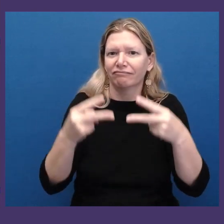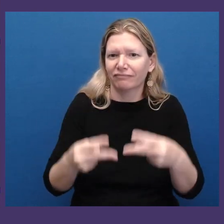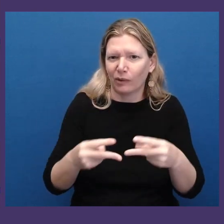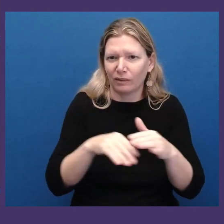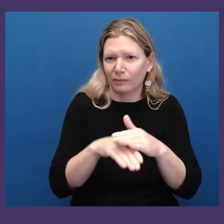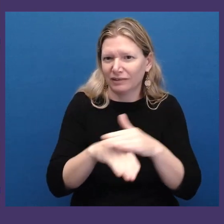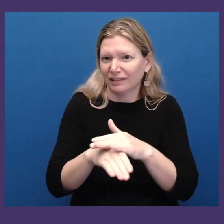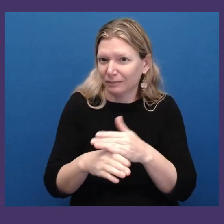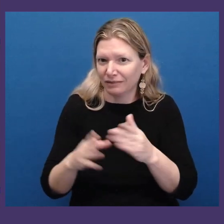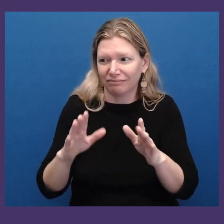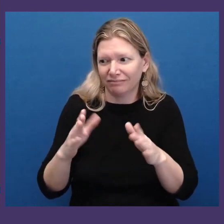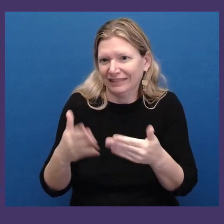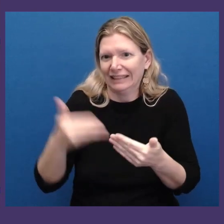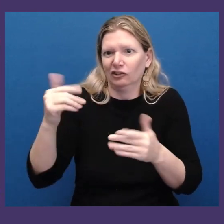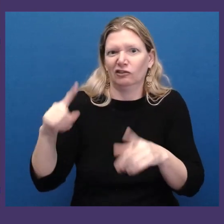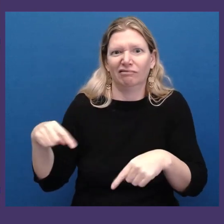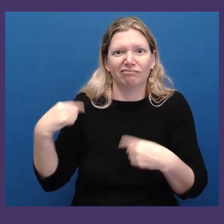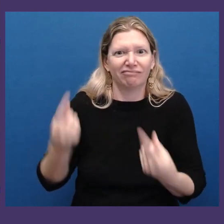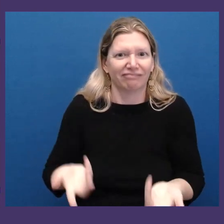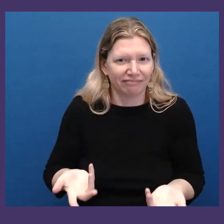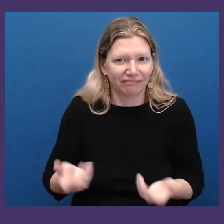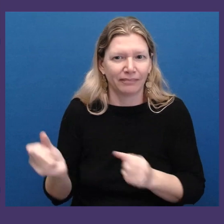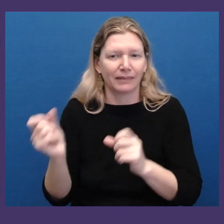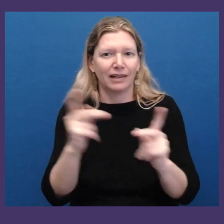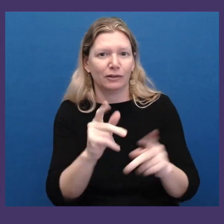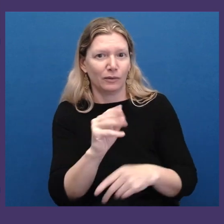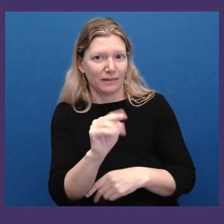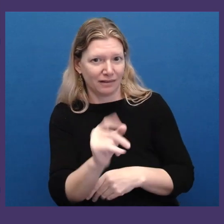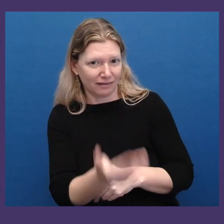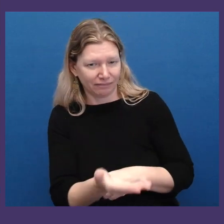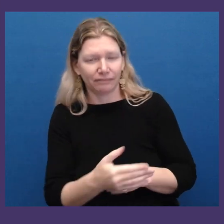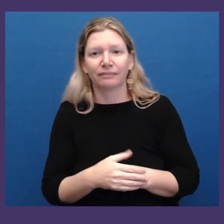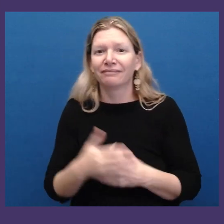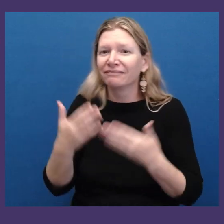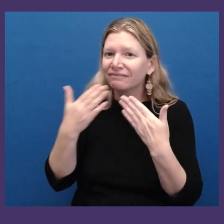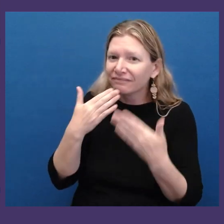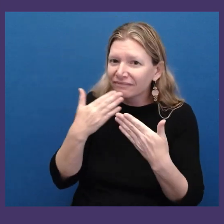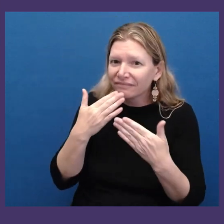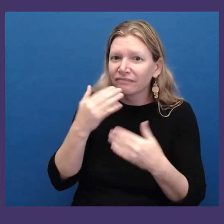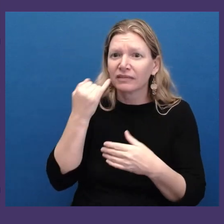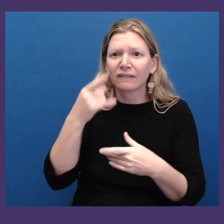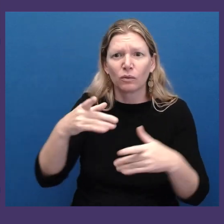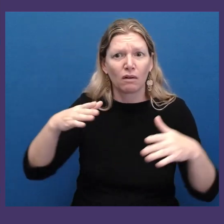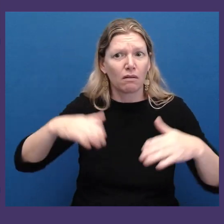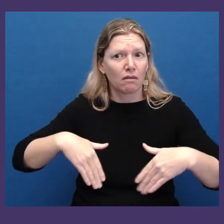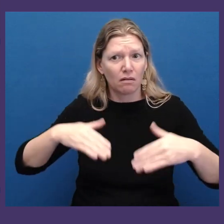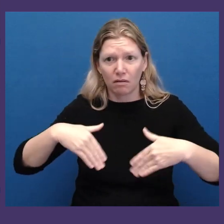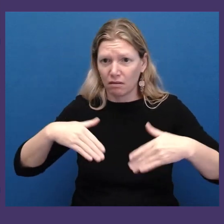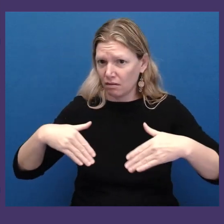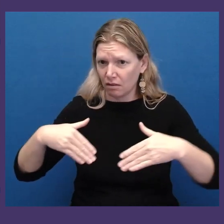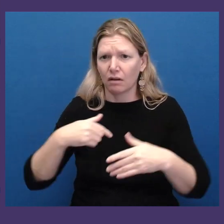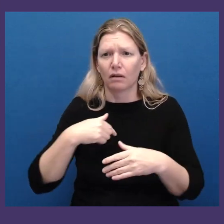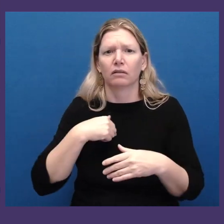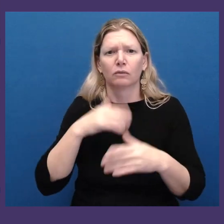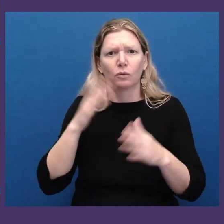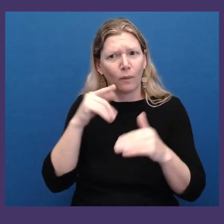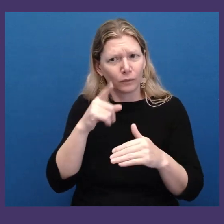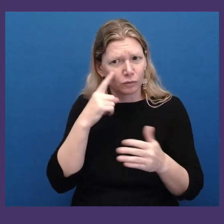Thanks, Jacqueline. If you haven't already, I hope you'll check out GitHub Copilot. It's free to everyone with a GitHub account at